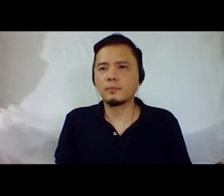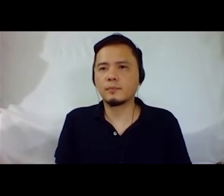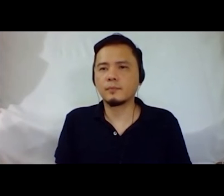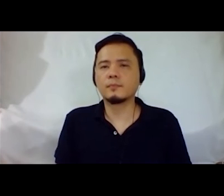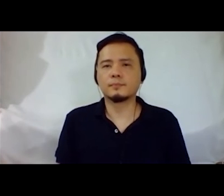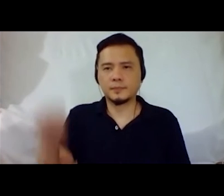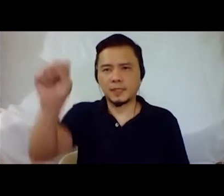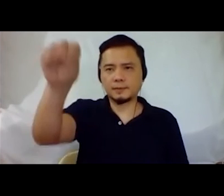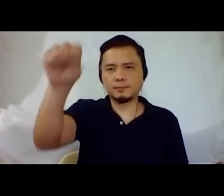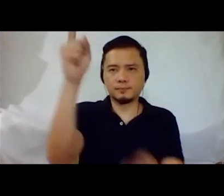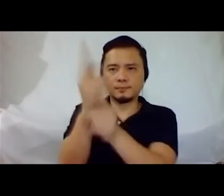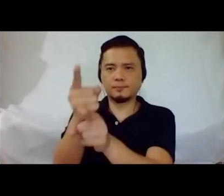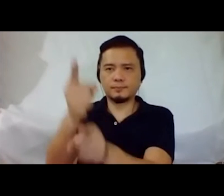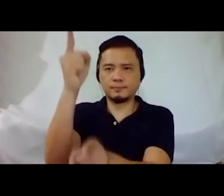Yes.